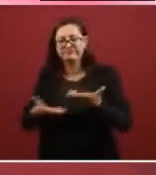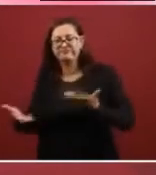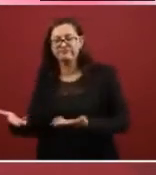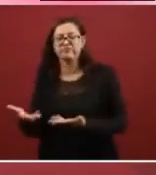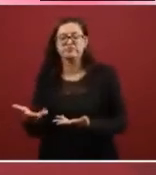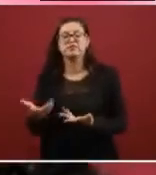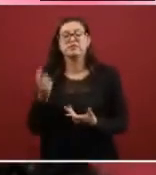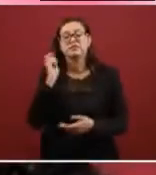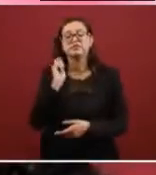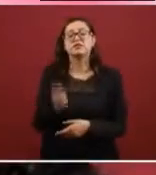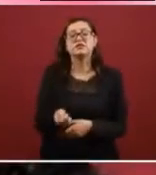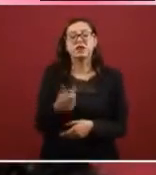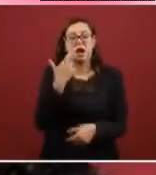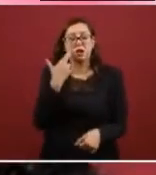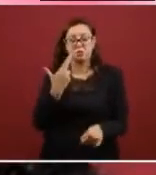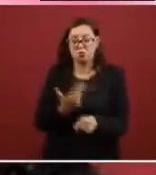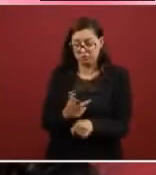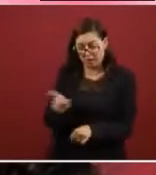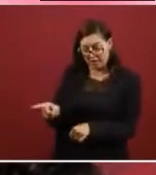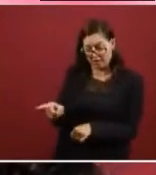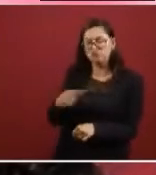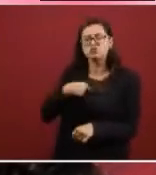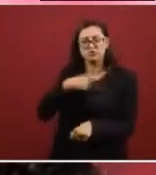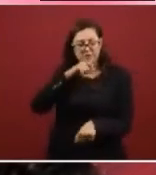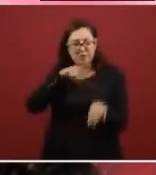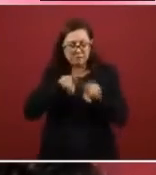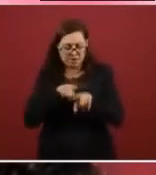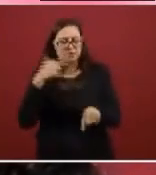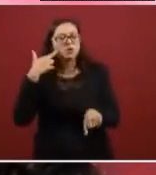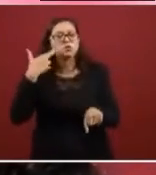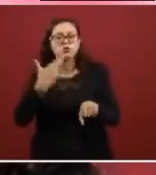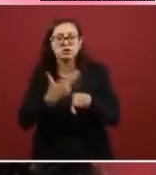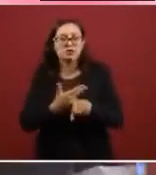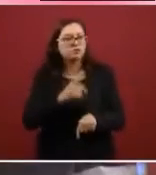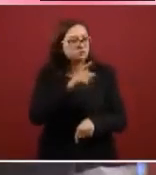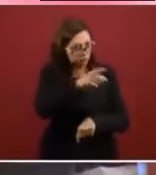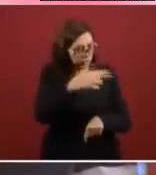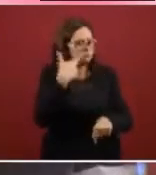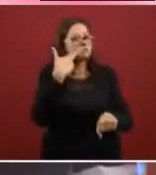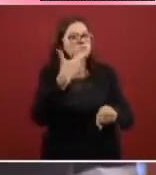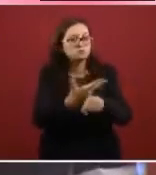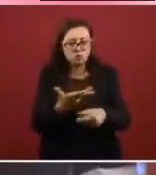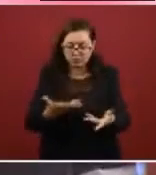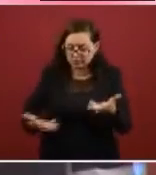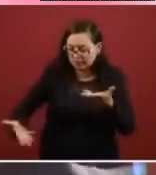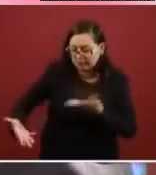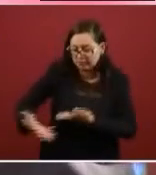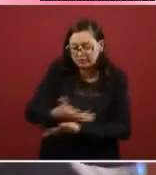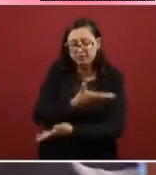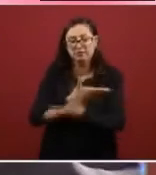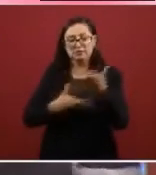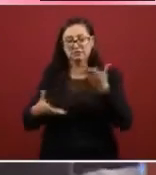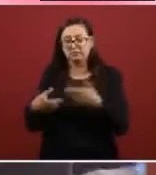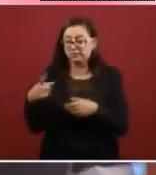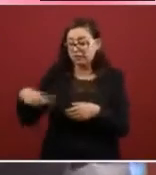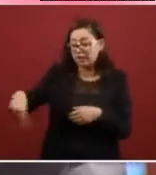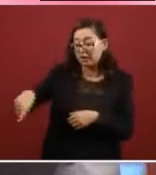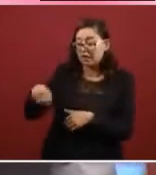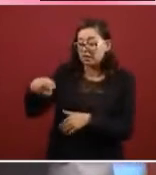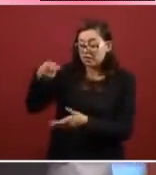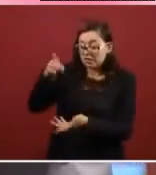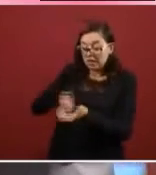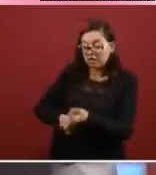these shared responsibilities para abordar las causas in order profundas to del handle the